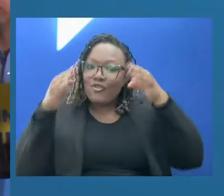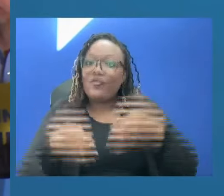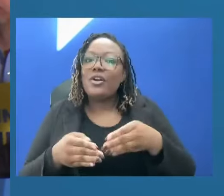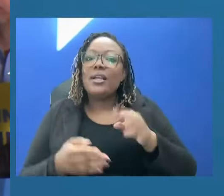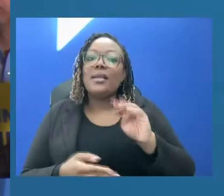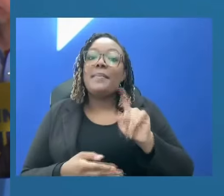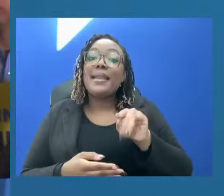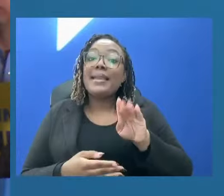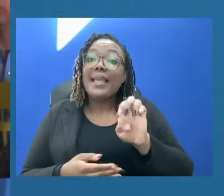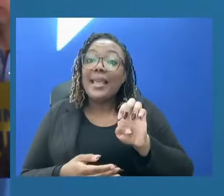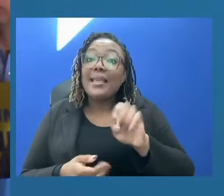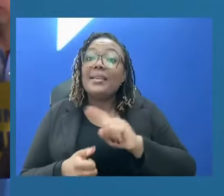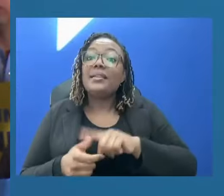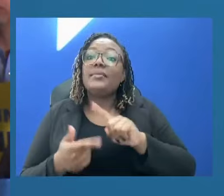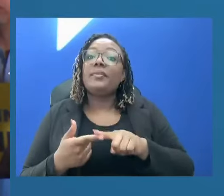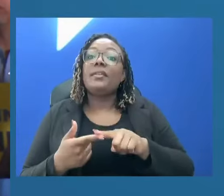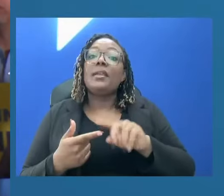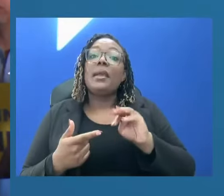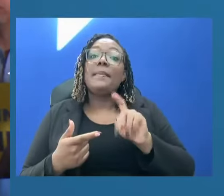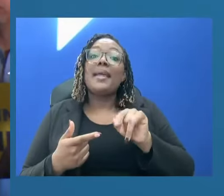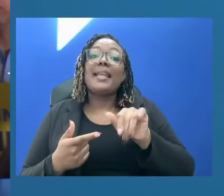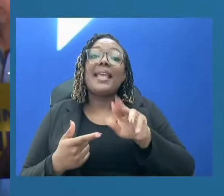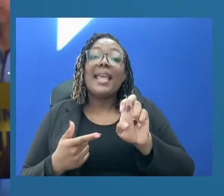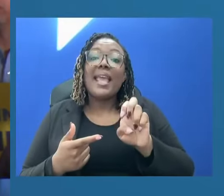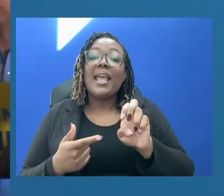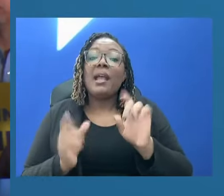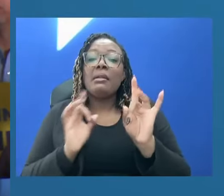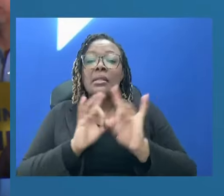Medicaid, Medicare devastated.